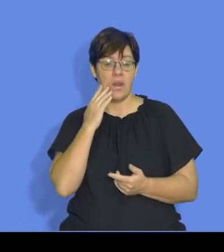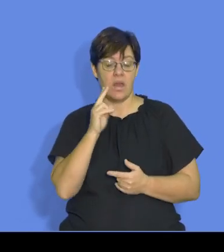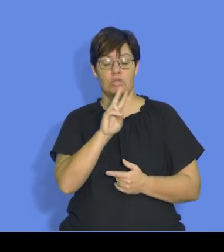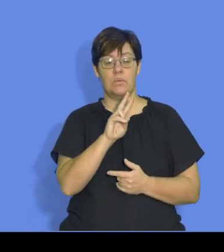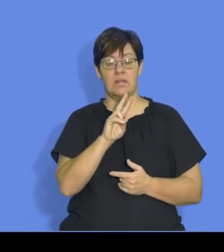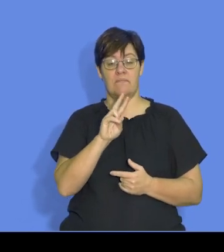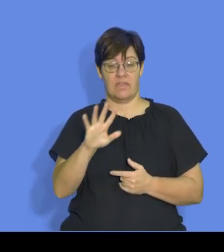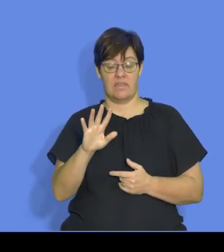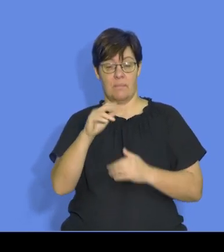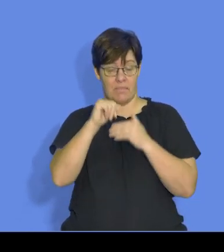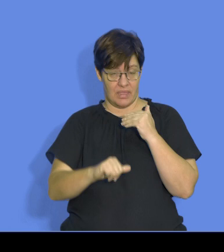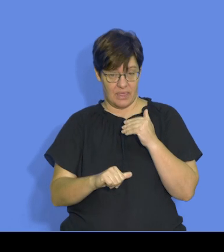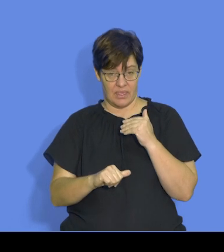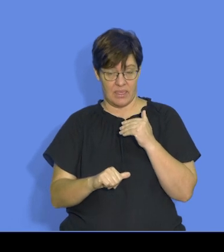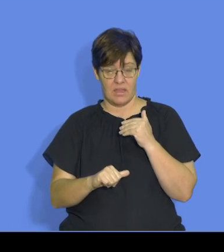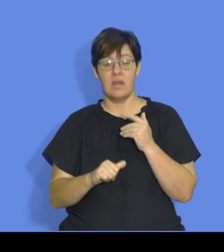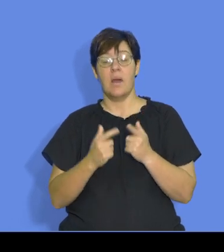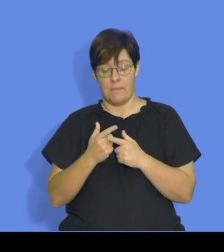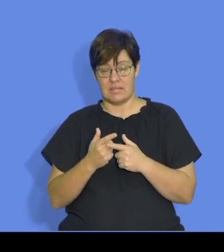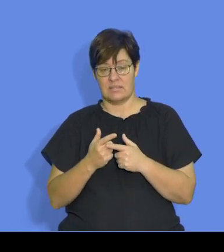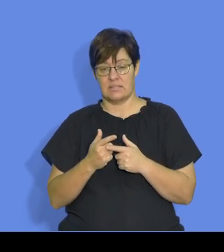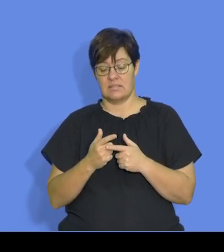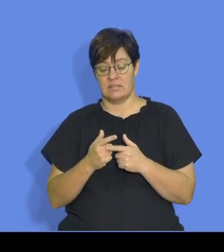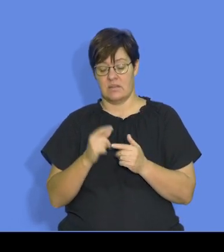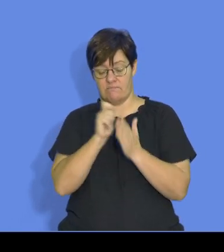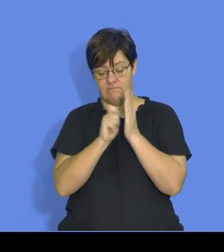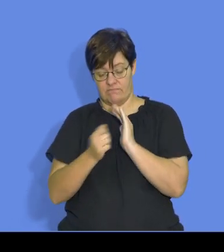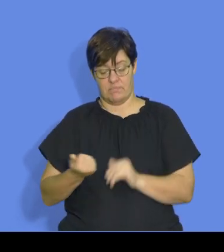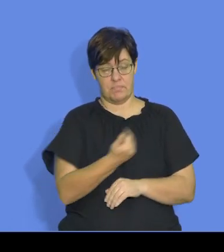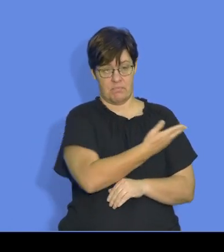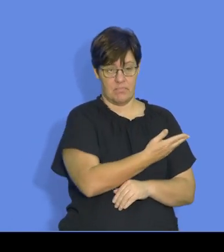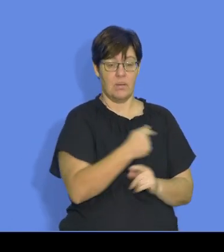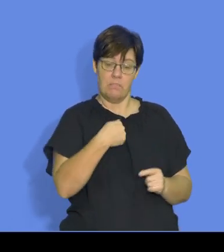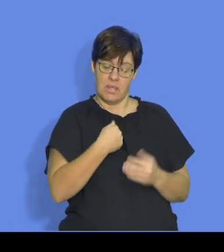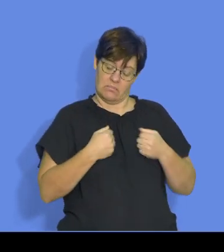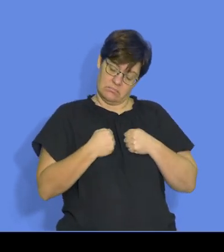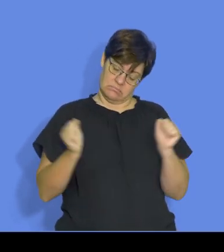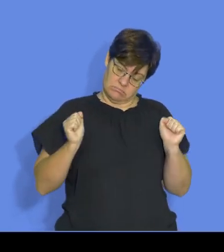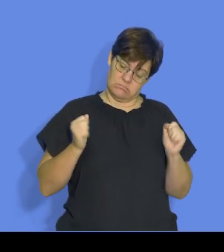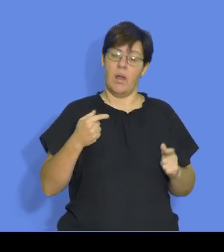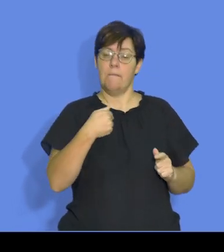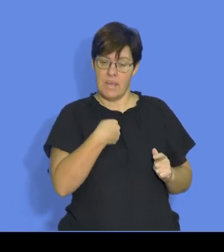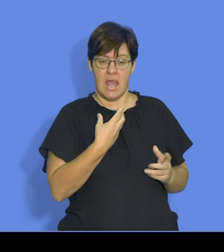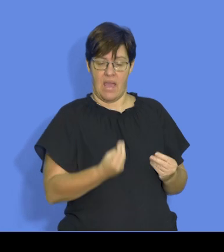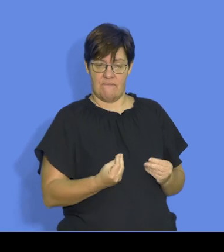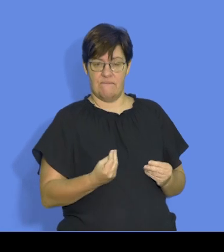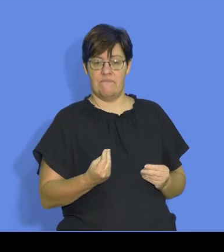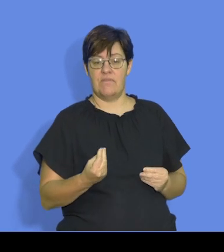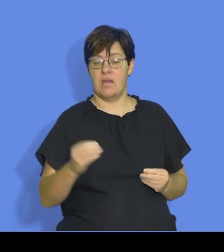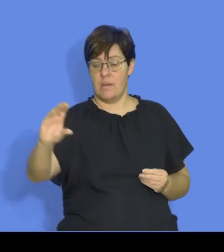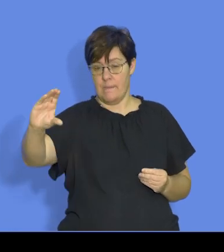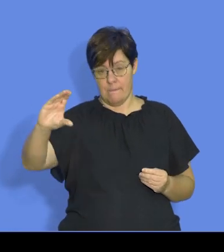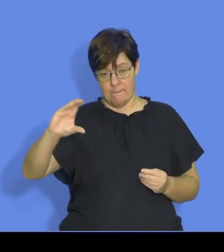after the tax period. The purpose of this form is to disclose the amount of output VAT that was